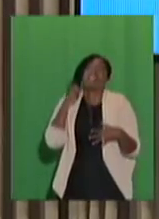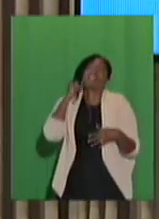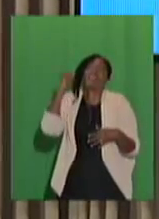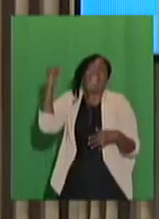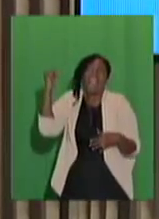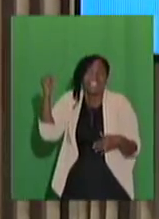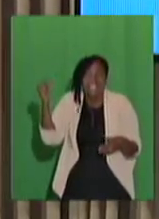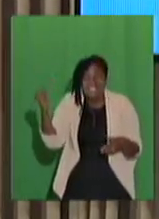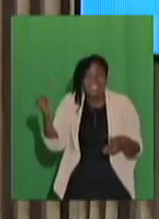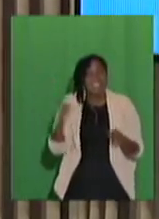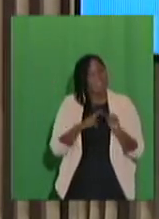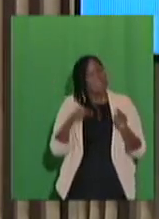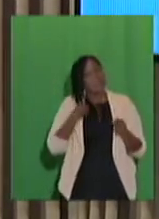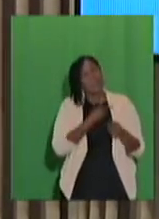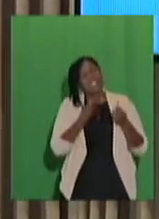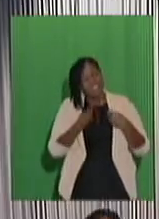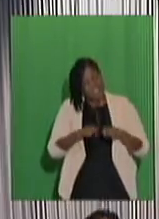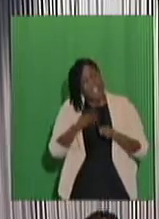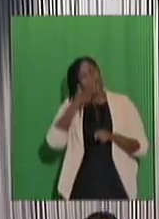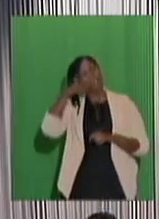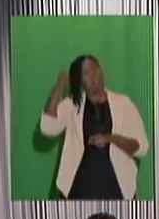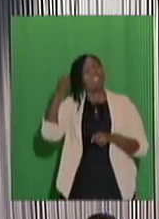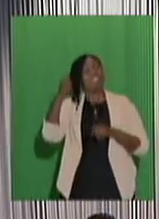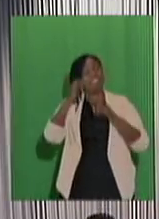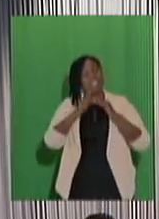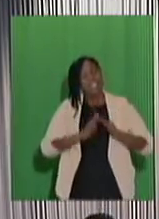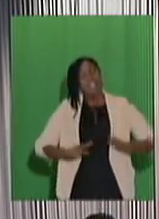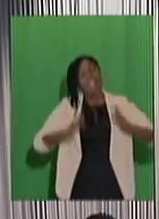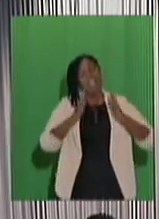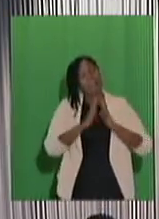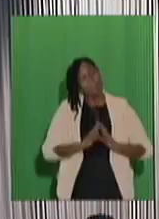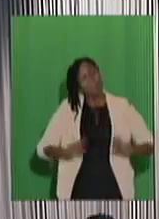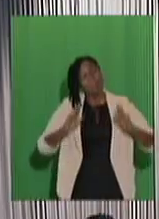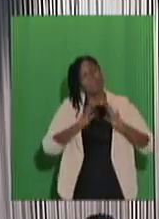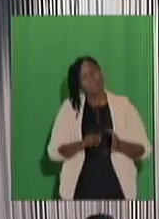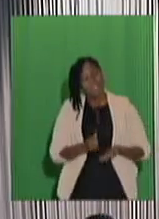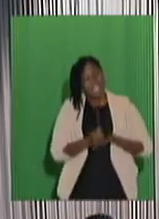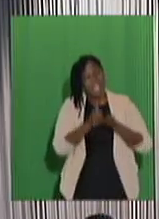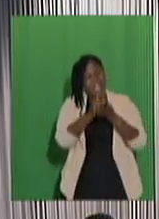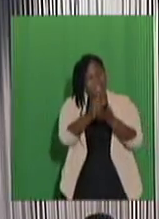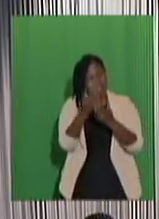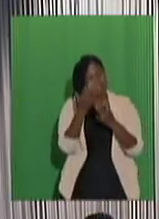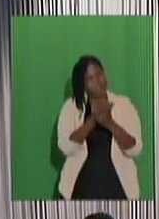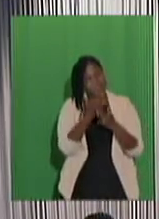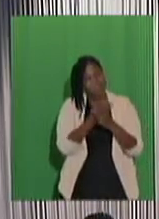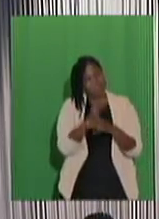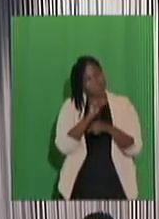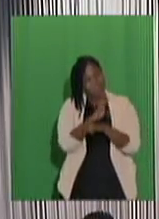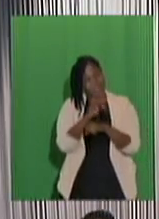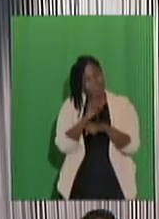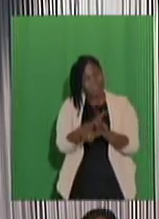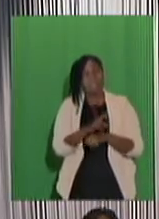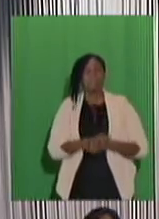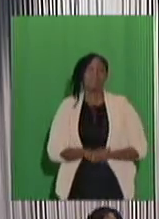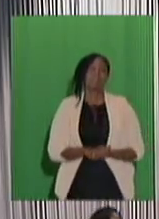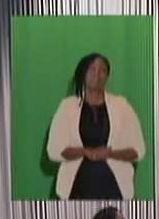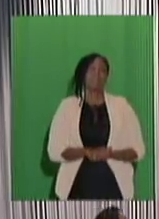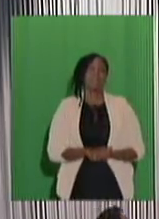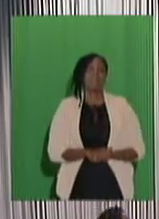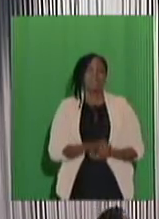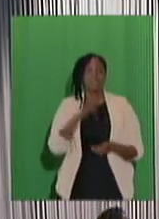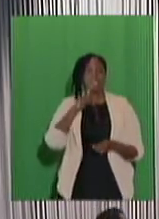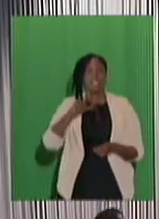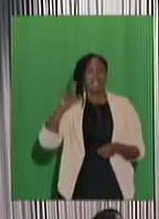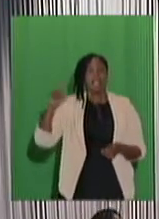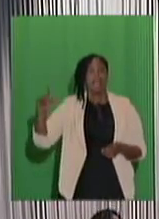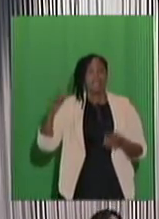psychological counseling. Thank you. Thank you. Lissana Liebert. Yes.